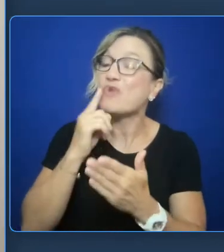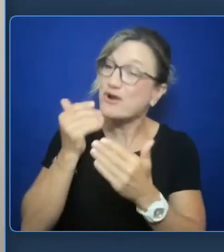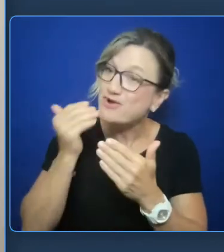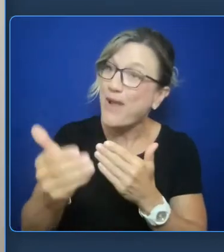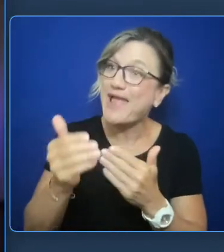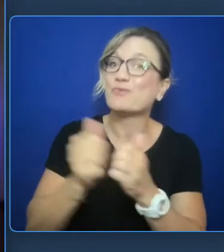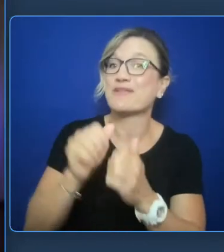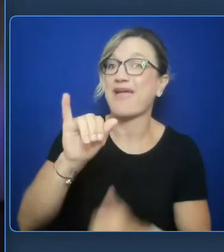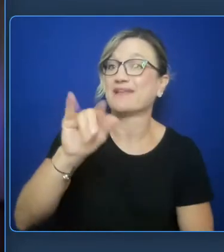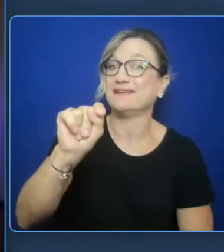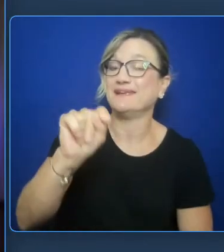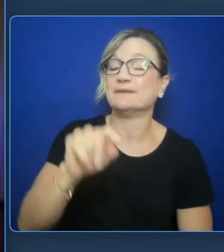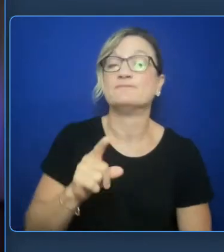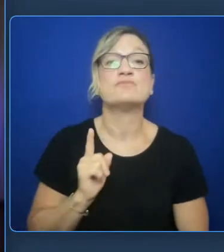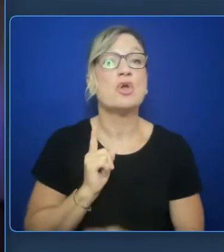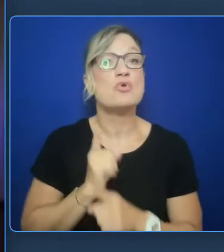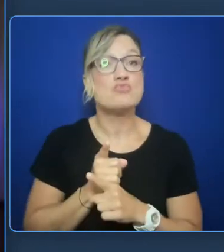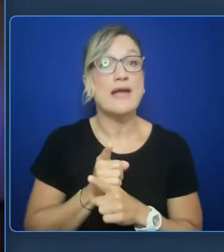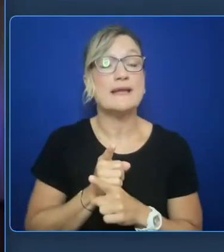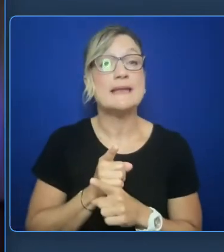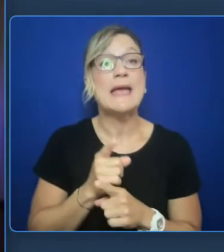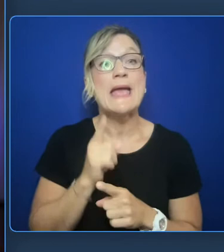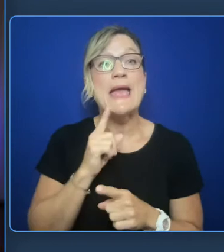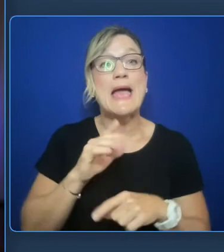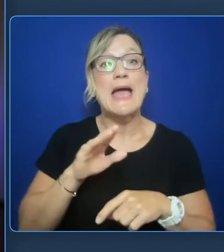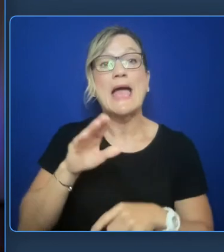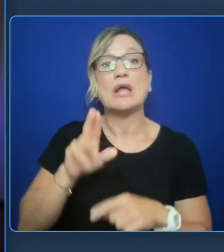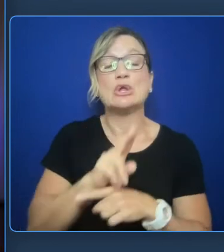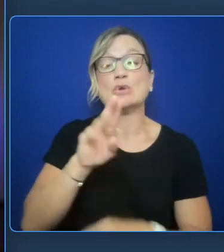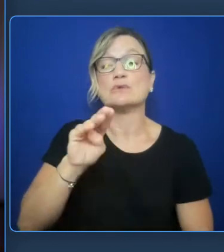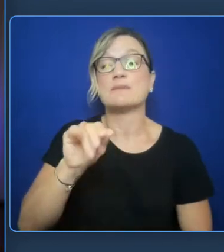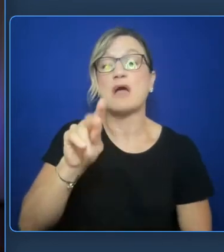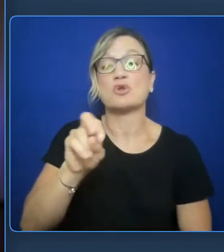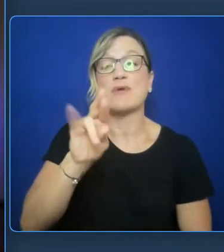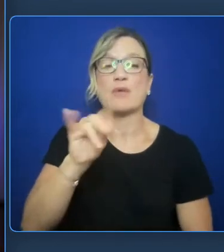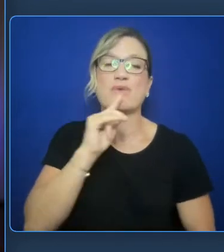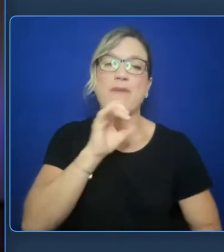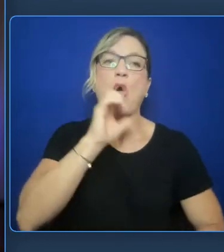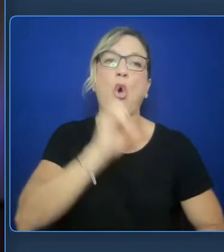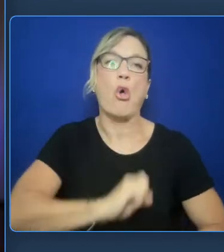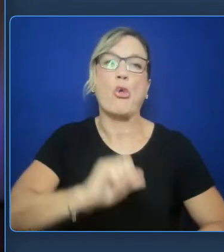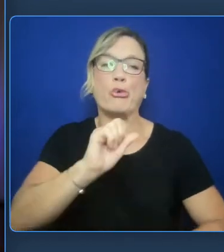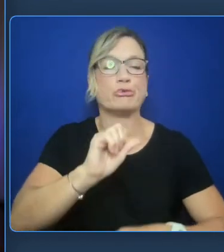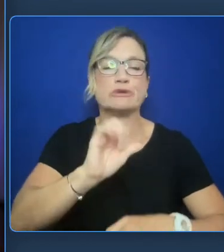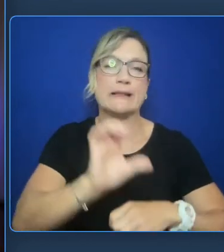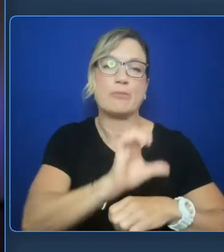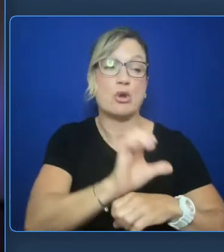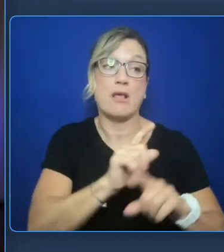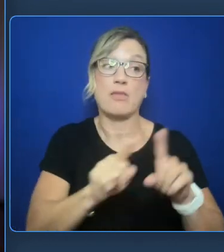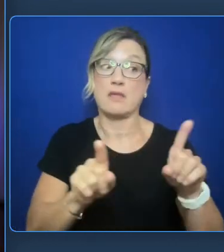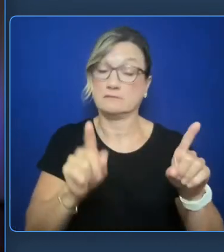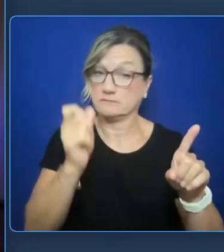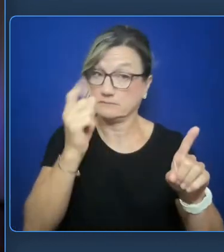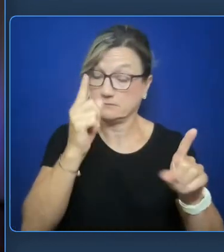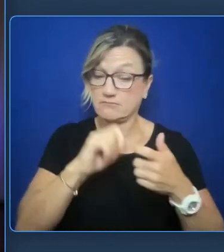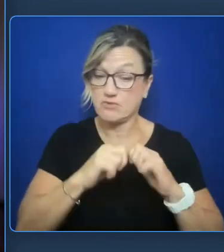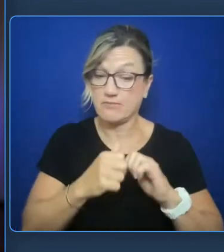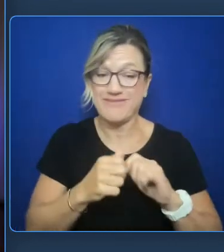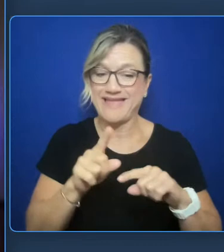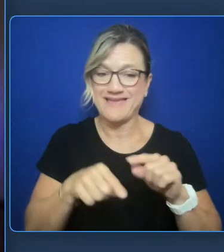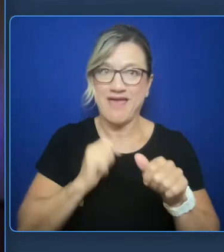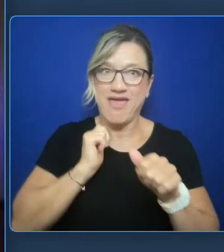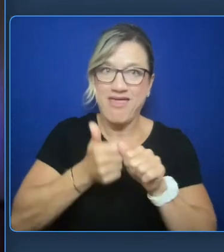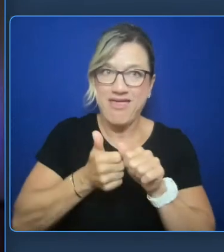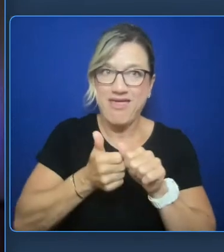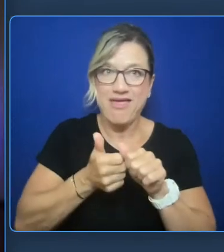Mitchell? Yeah, I was just going to say I'm on Monterey with my old cheese grater, and the problem with it is first of all, I can't upgrade